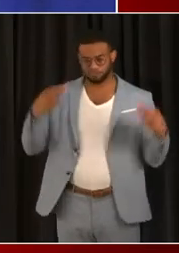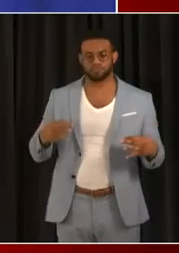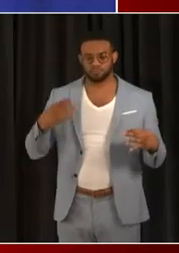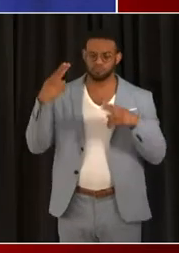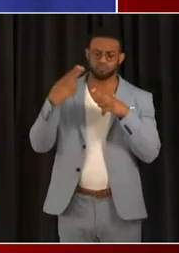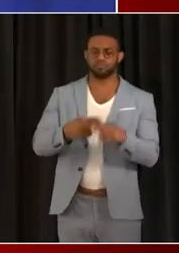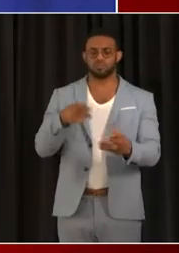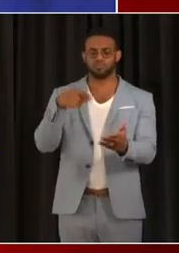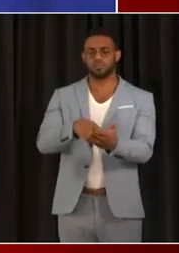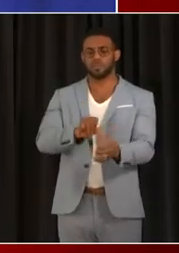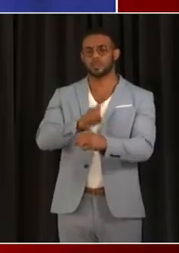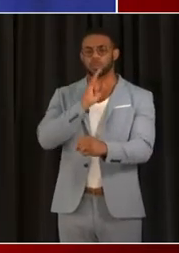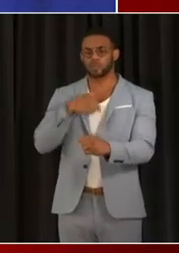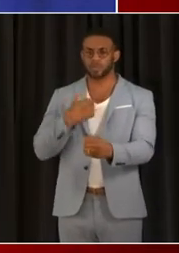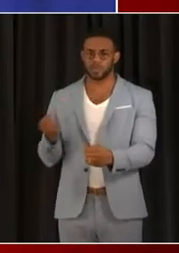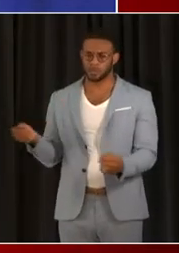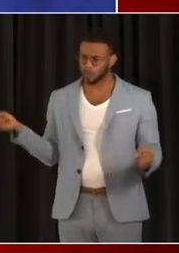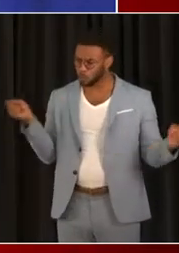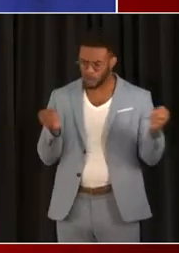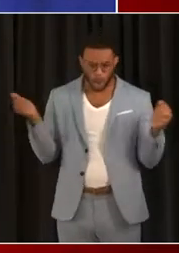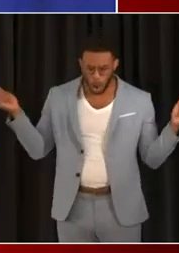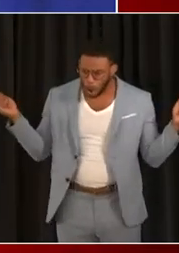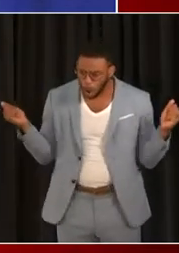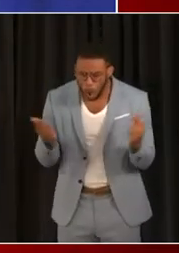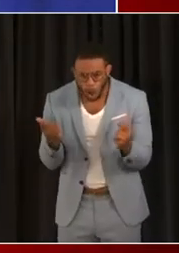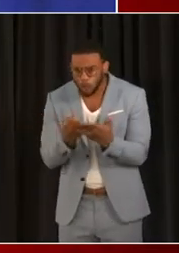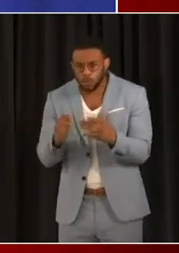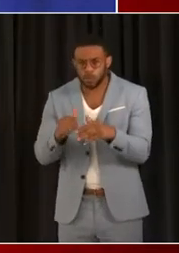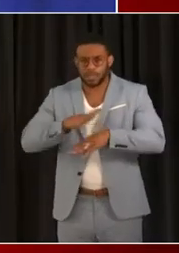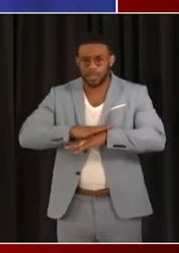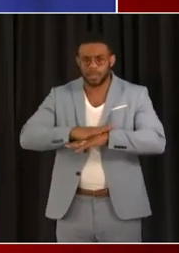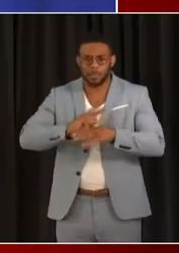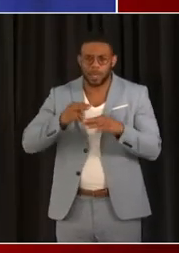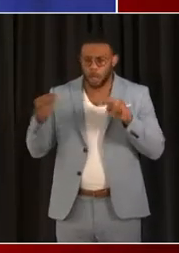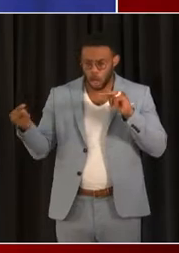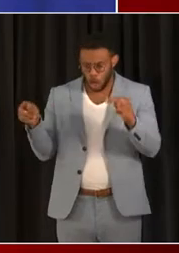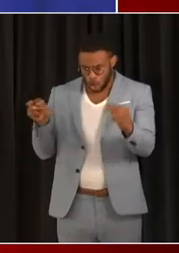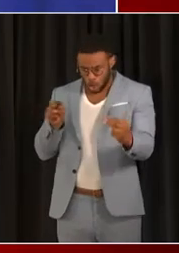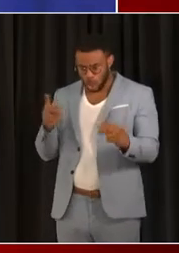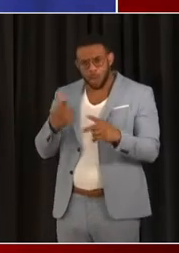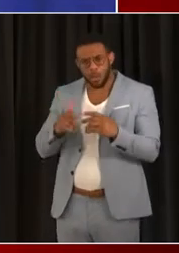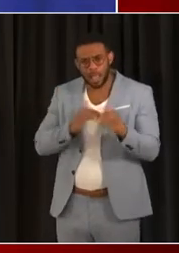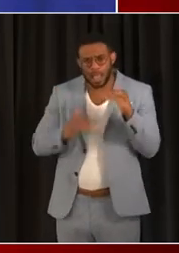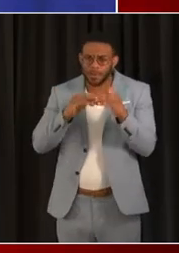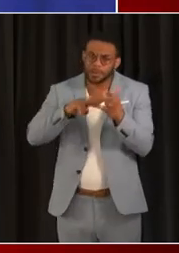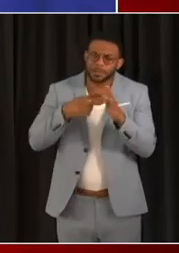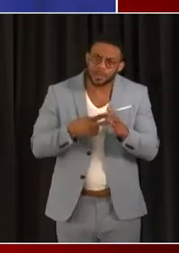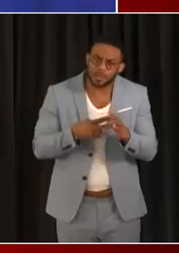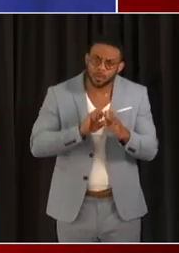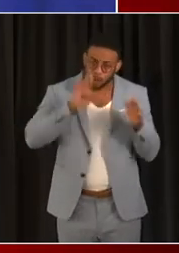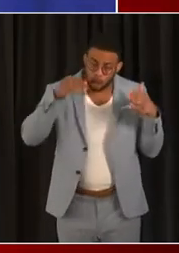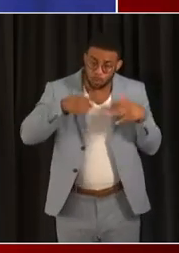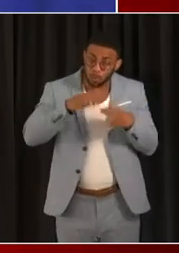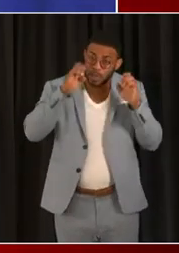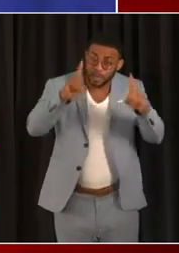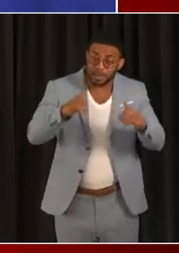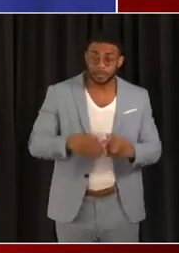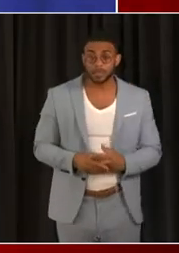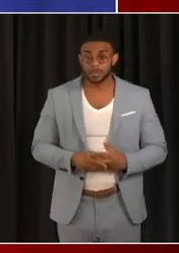calling it what it is, and ensuring that we bring all of the resources to the table in terms of looking at what equity means when it comes